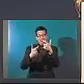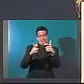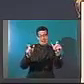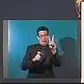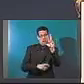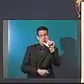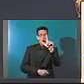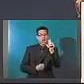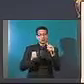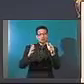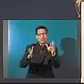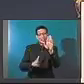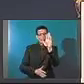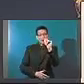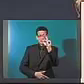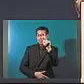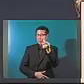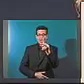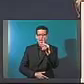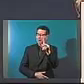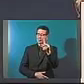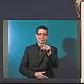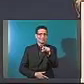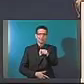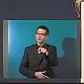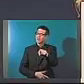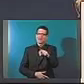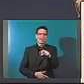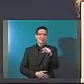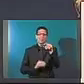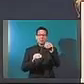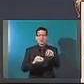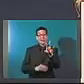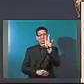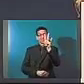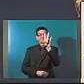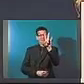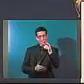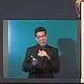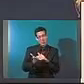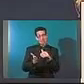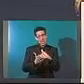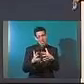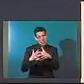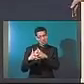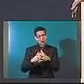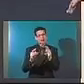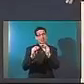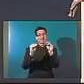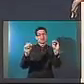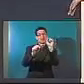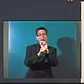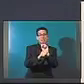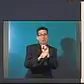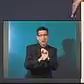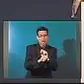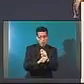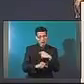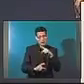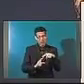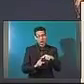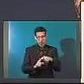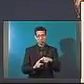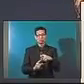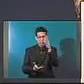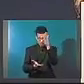Street banks. They help put 7 million Americans out of work. We have got to crack